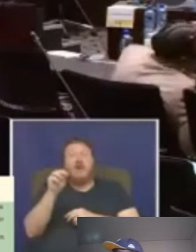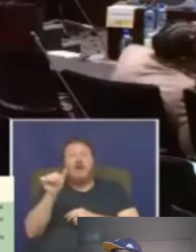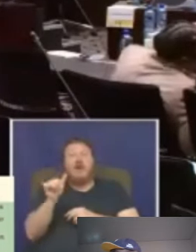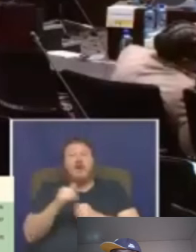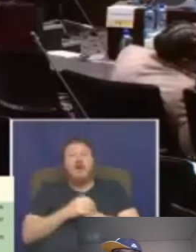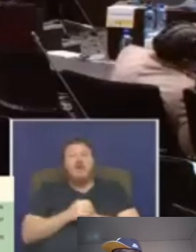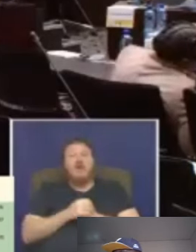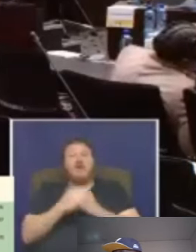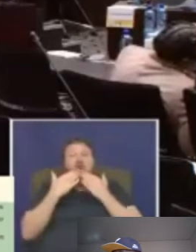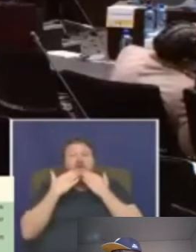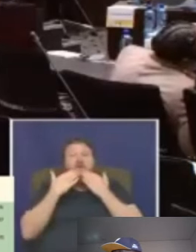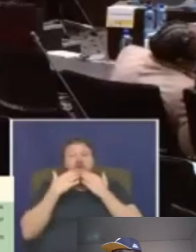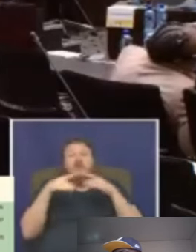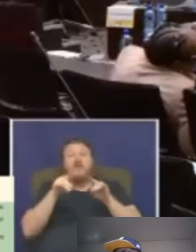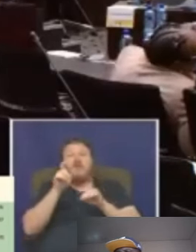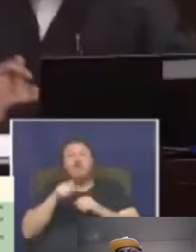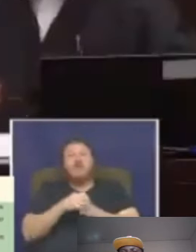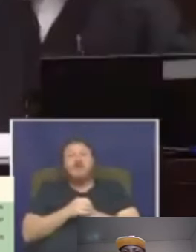Thank you, Chairperson.